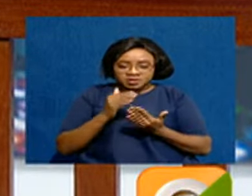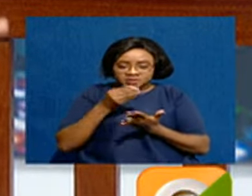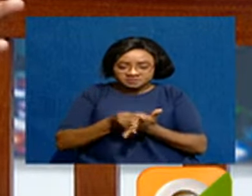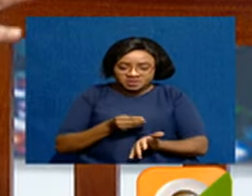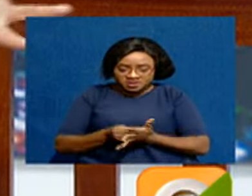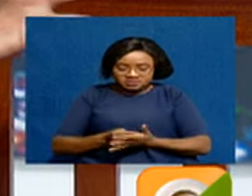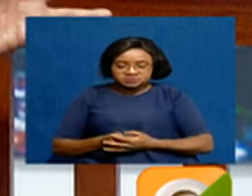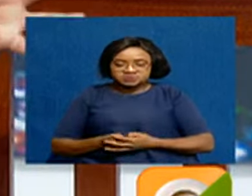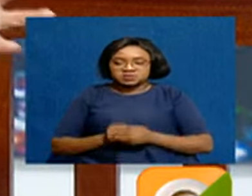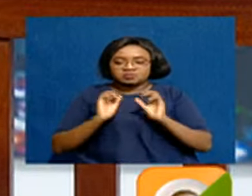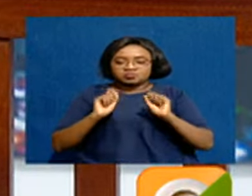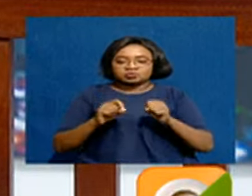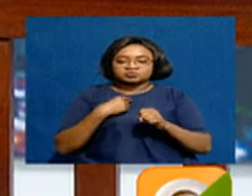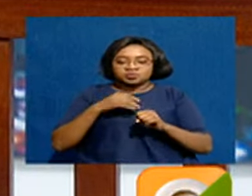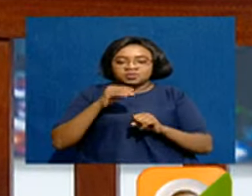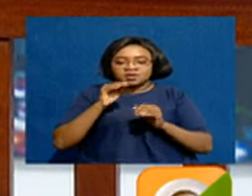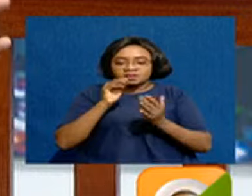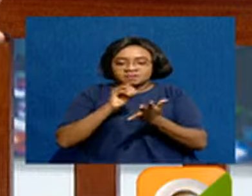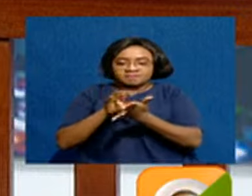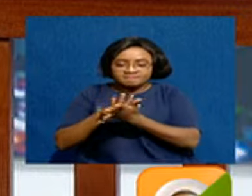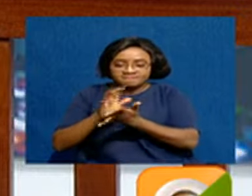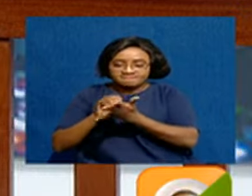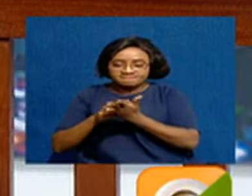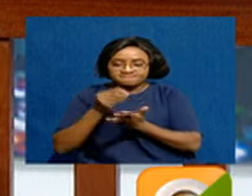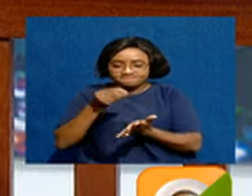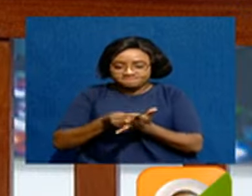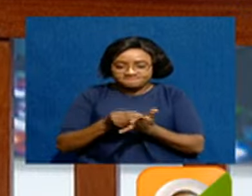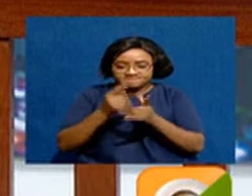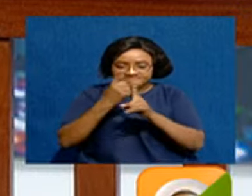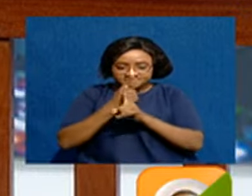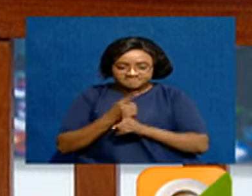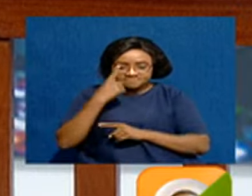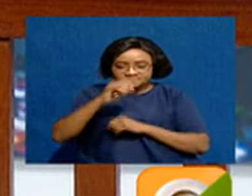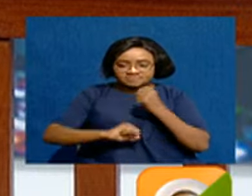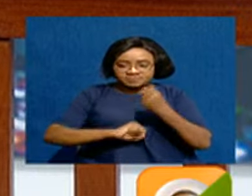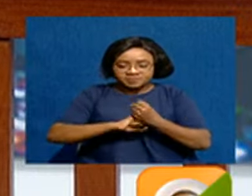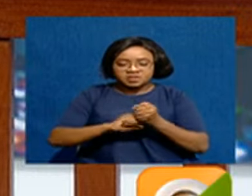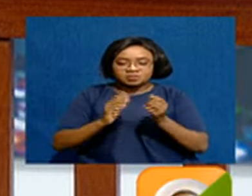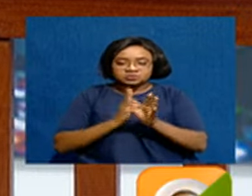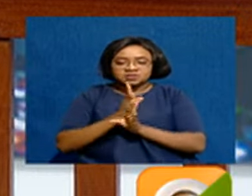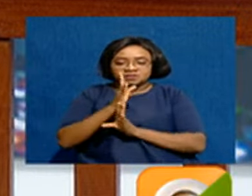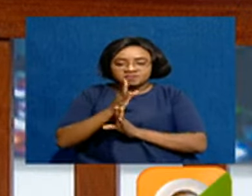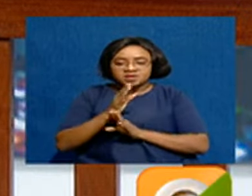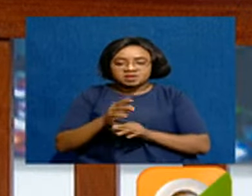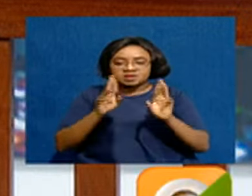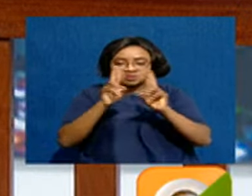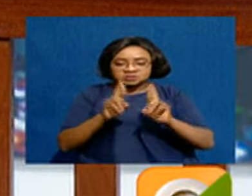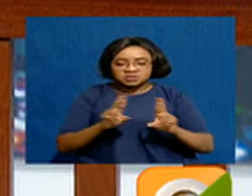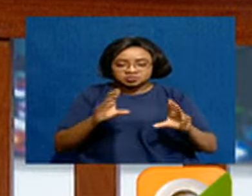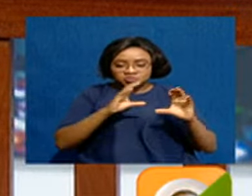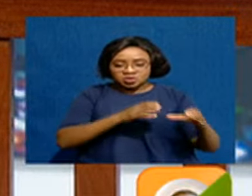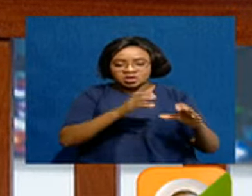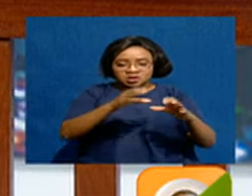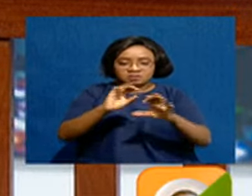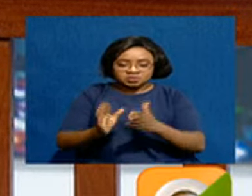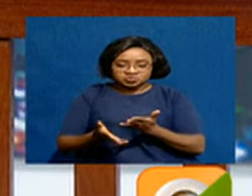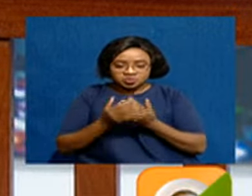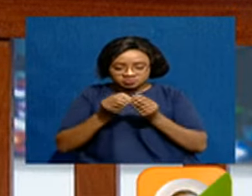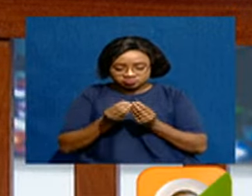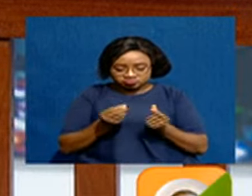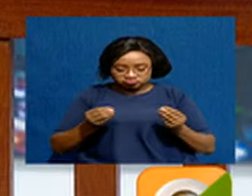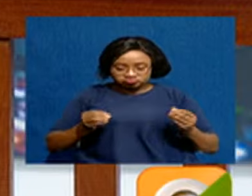they put some money as a guarantor to the major international companies that we deal with in terms